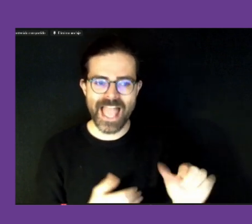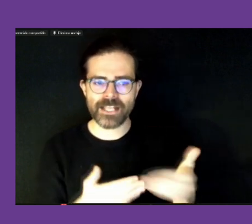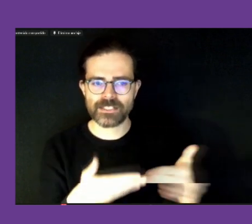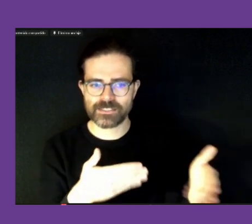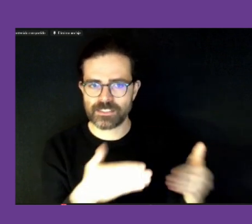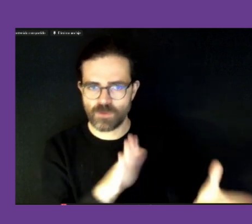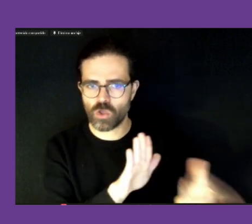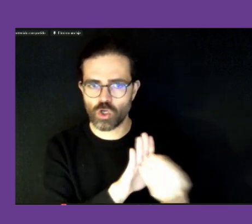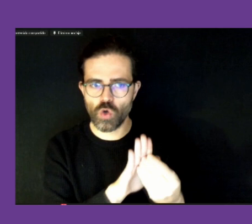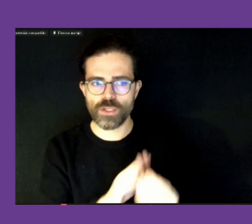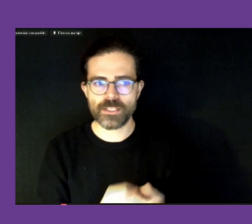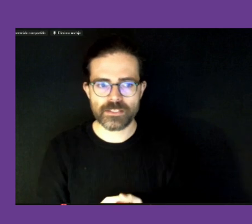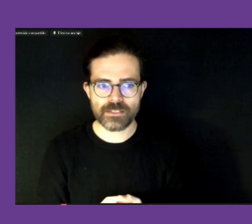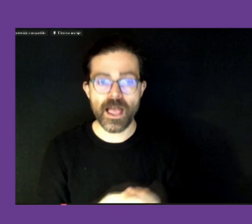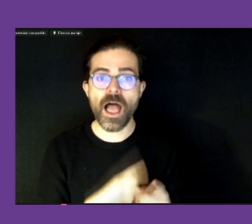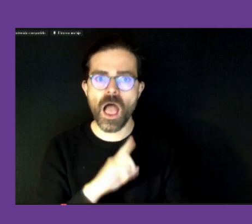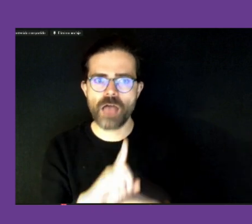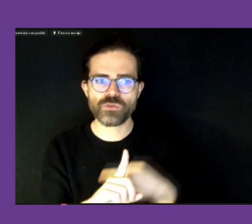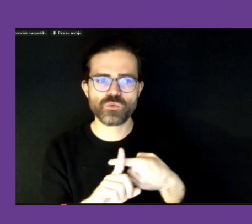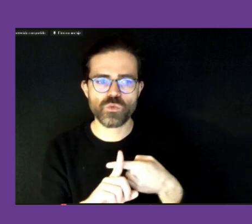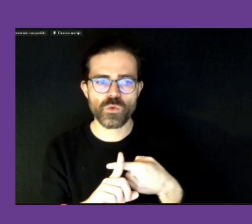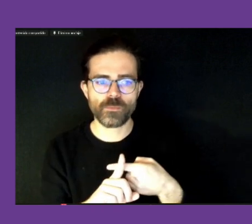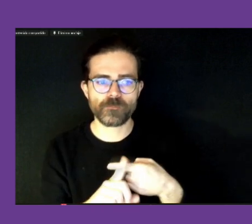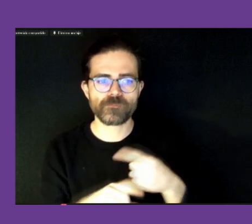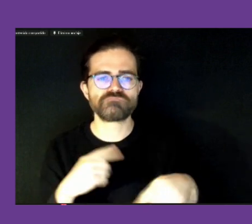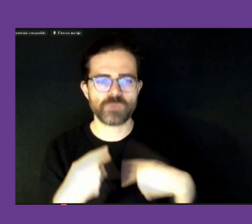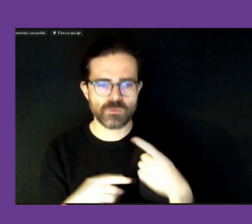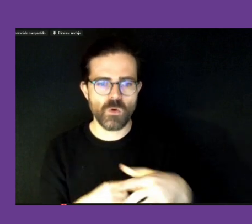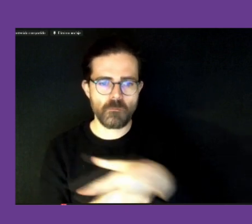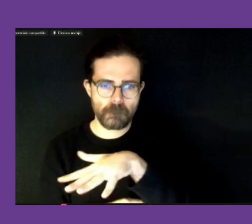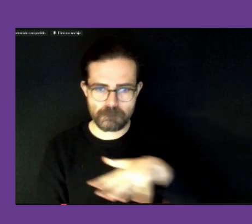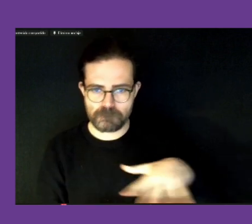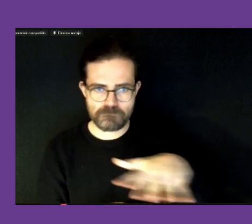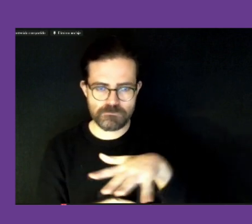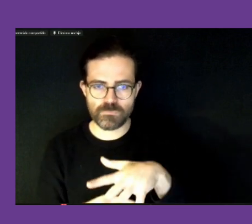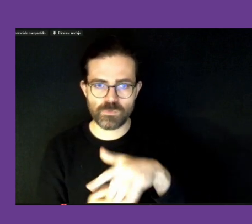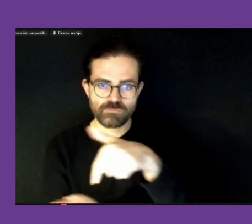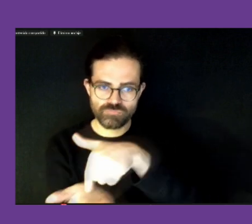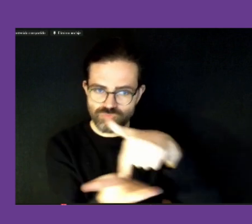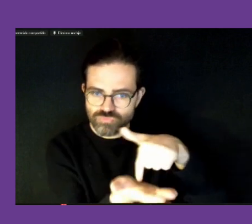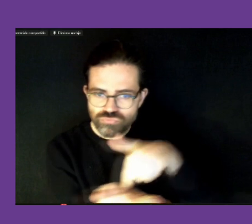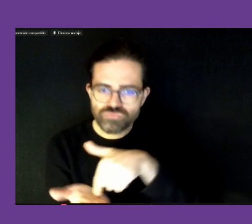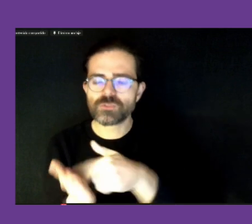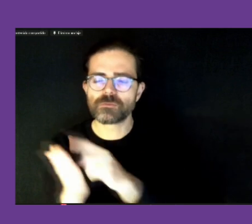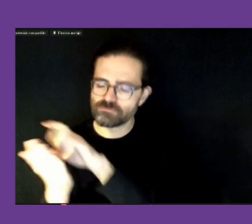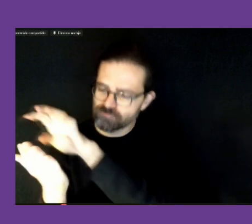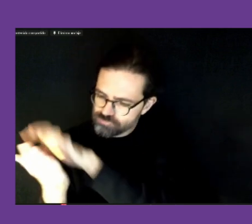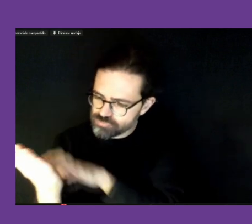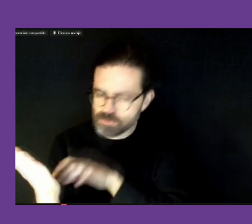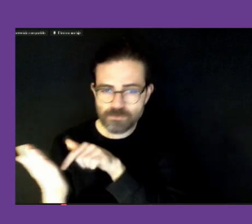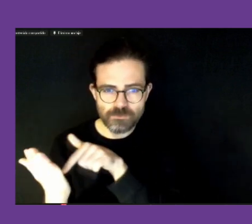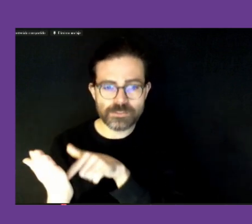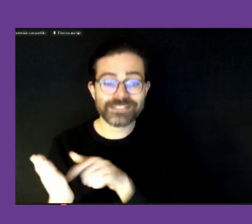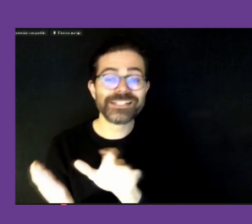There's also a clause on environmental conditions, and there are some clauses on specific uses that will